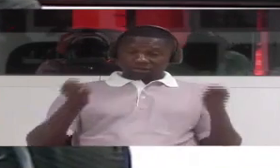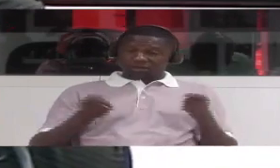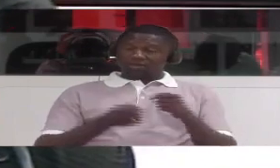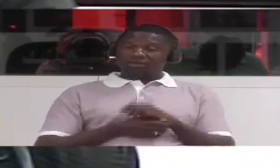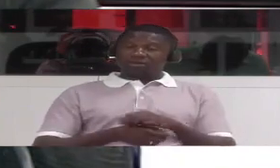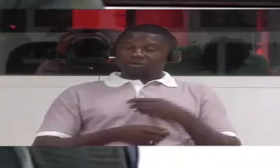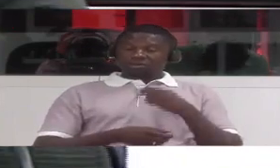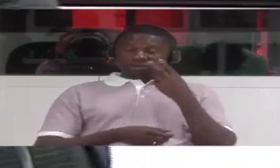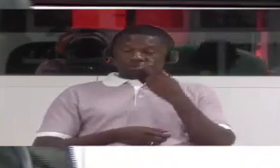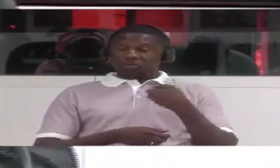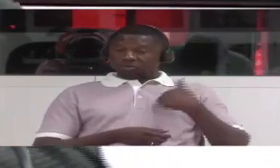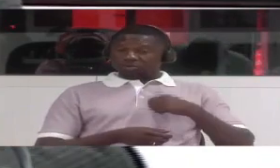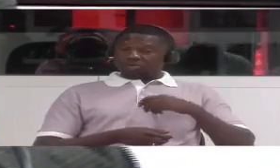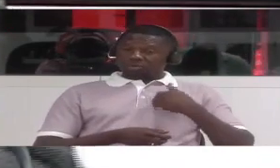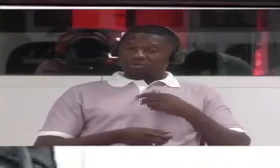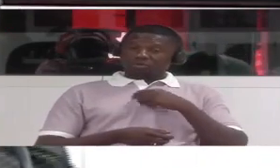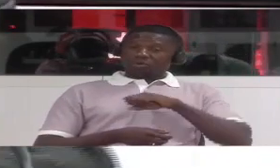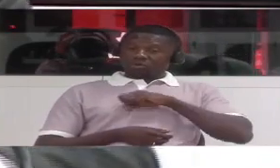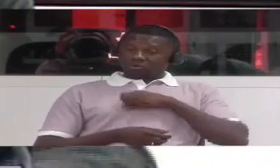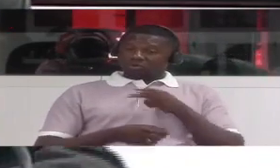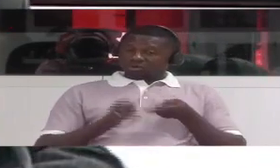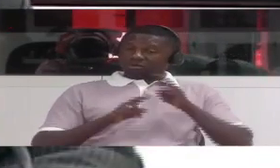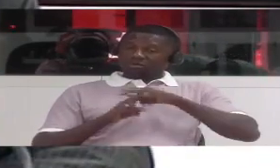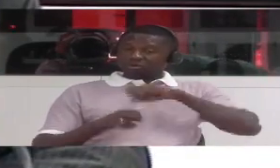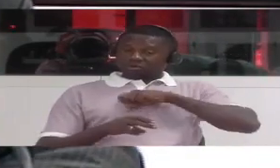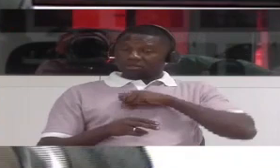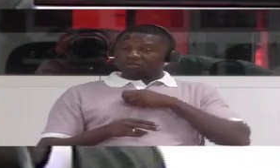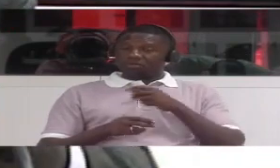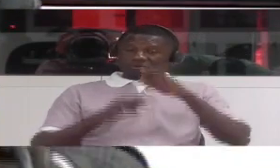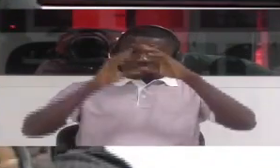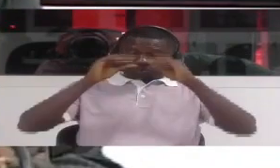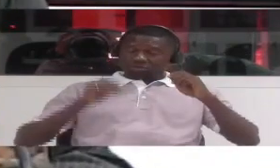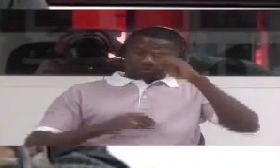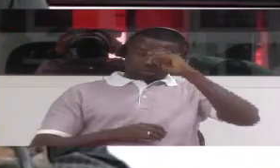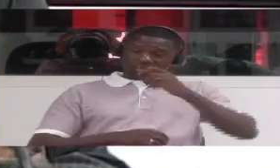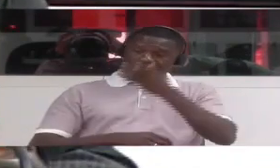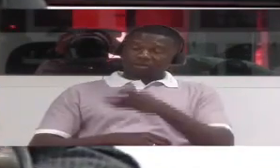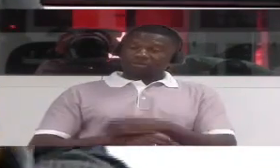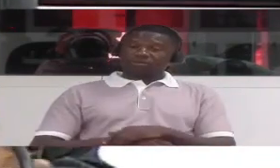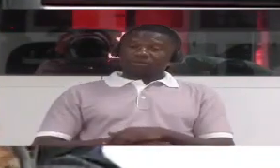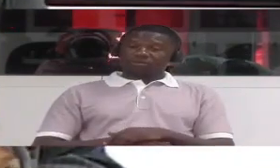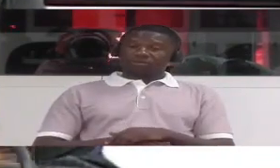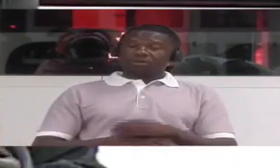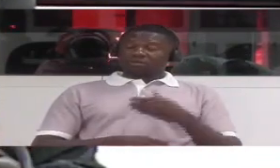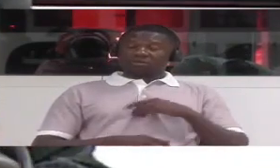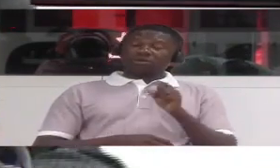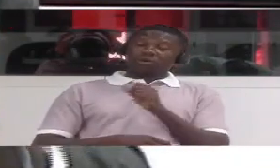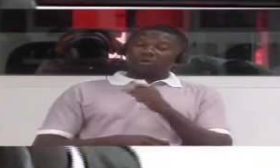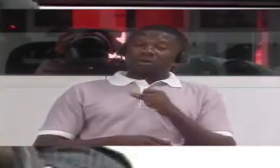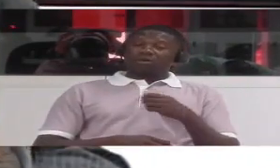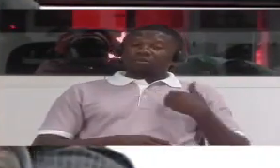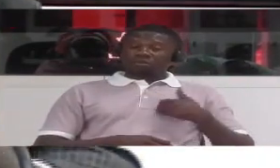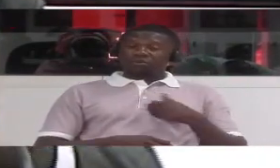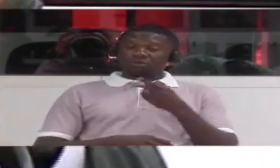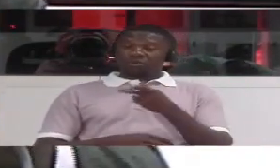themselves. Apparently, what I later realized that some people were just mere contributors, like mere subscribers. Like, they would